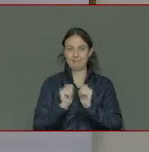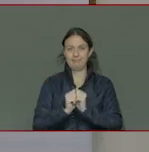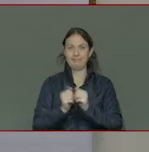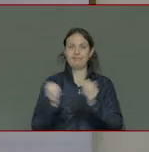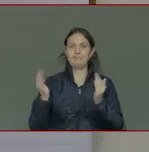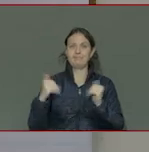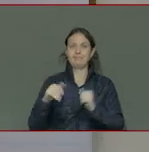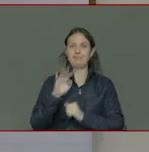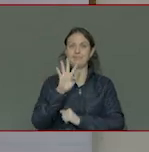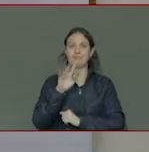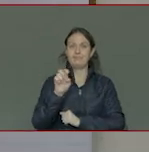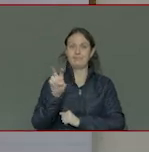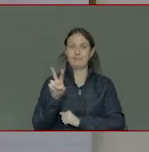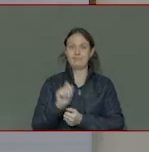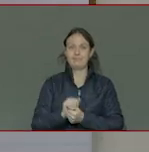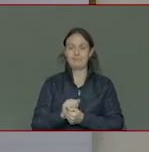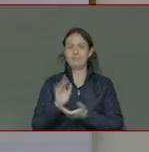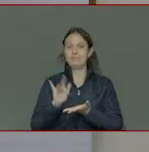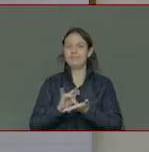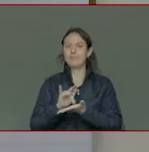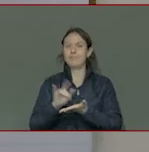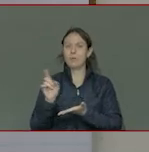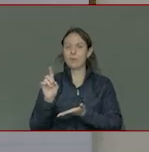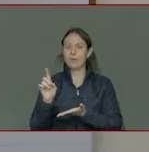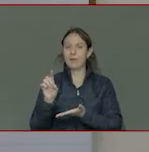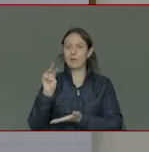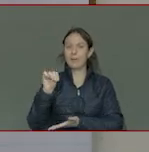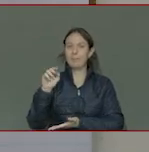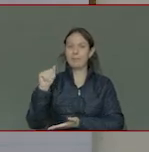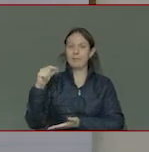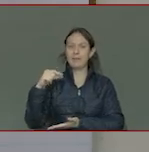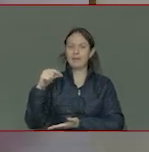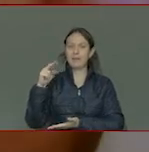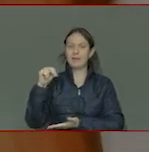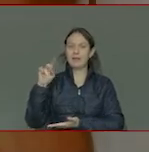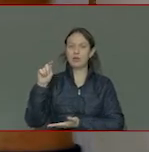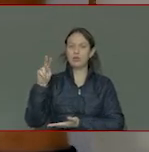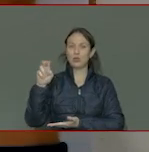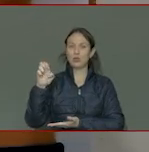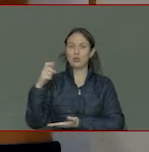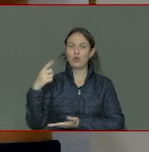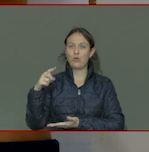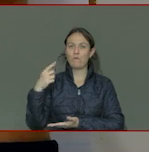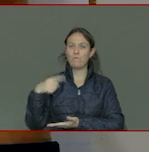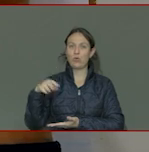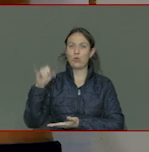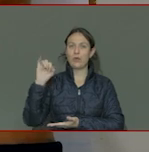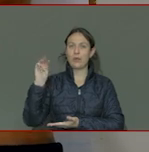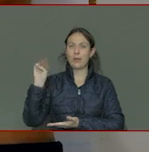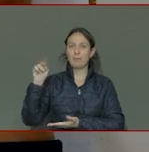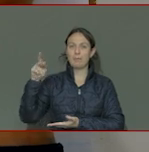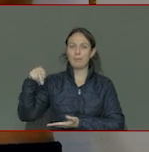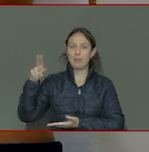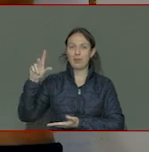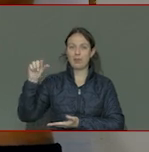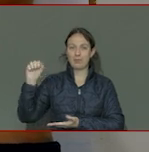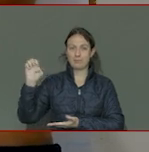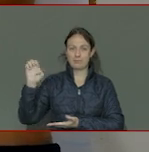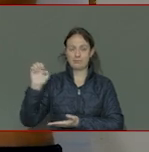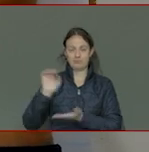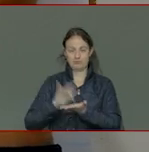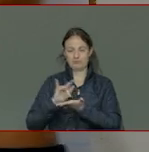4.2. Calculate the magnitude of the impulse. Okay, boys and girls, just on